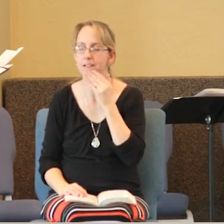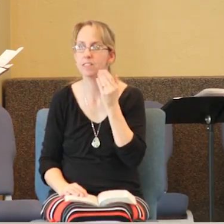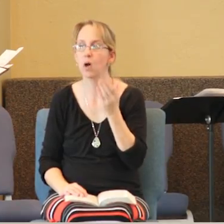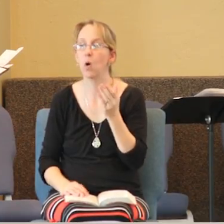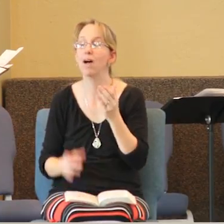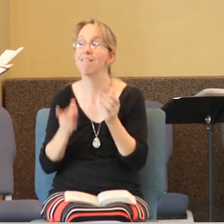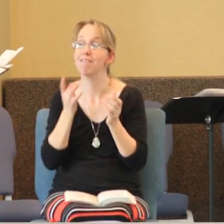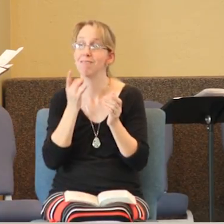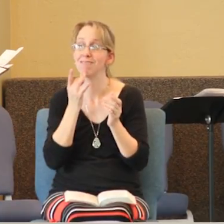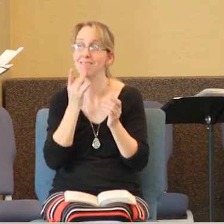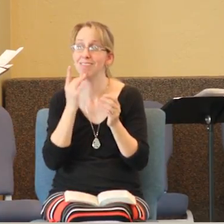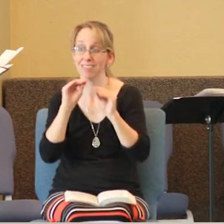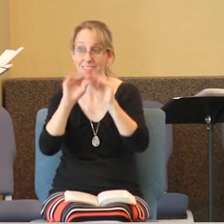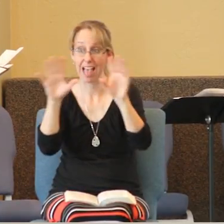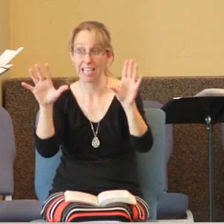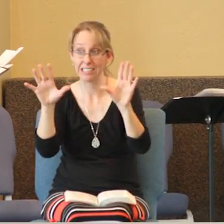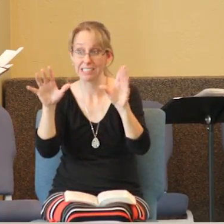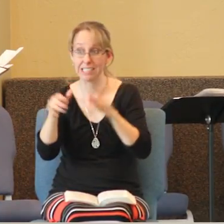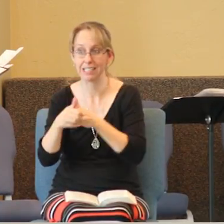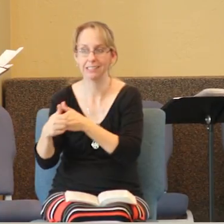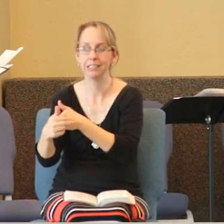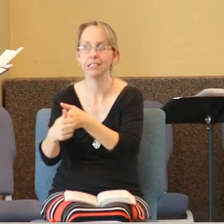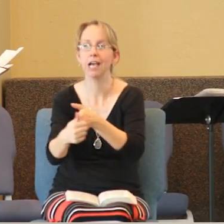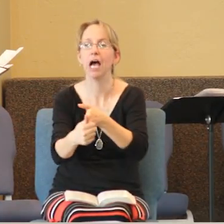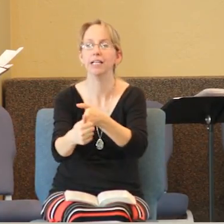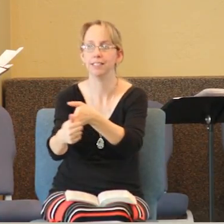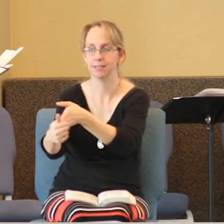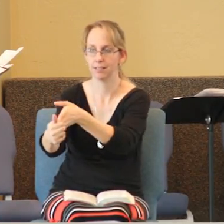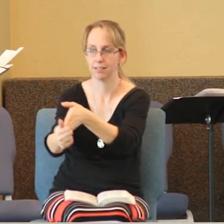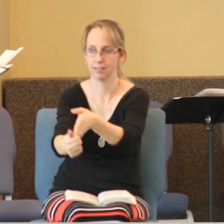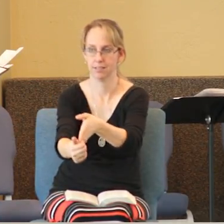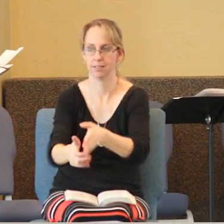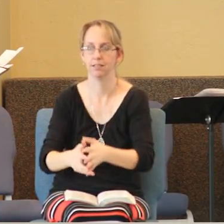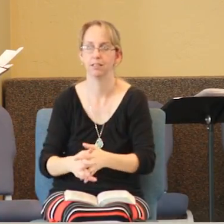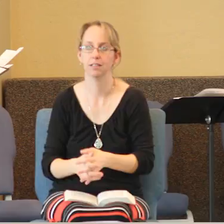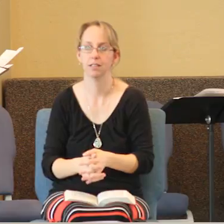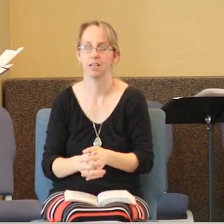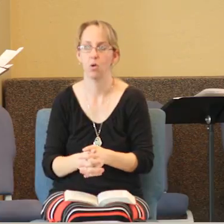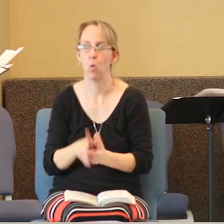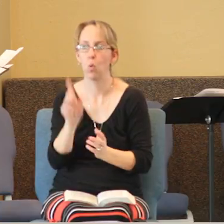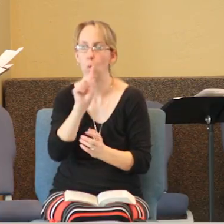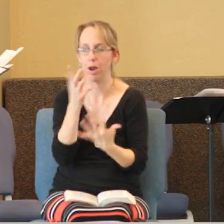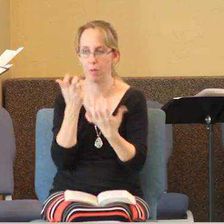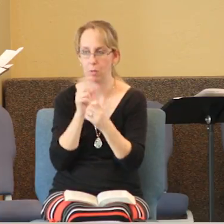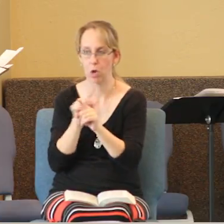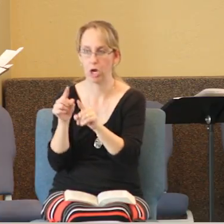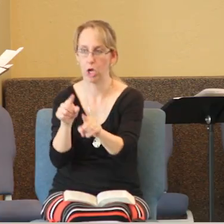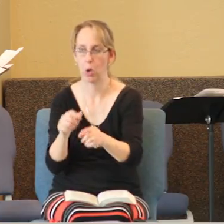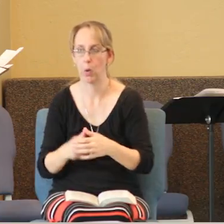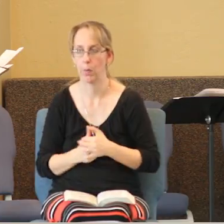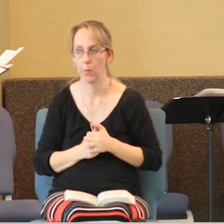See, light guides us to where we need to go.